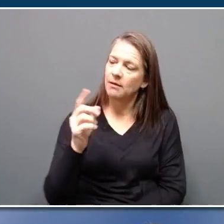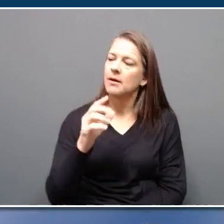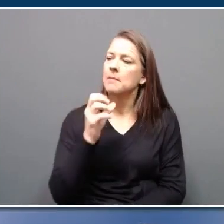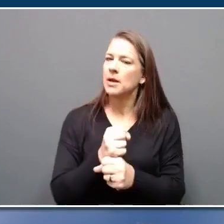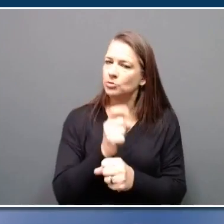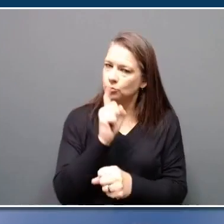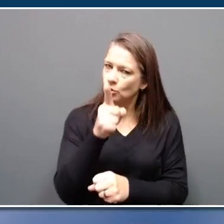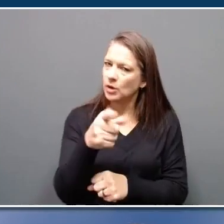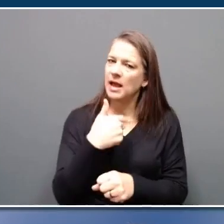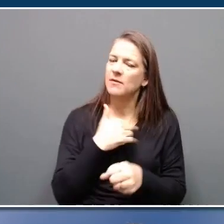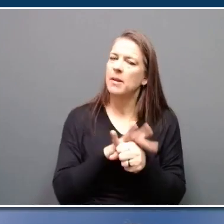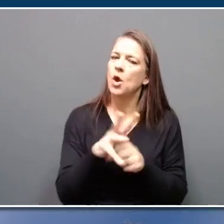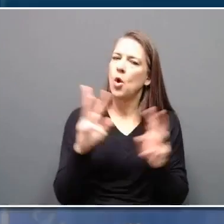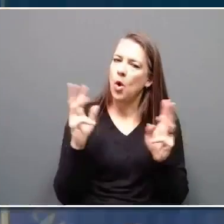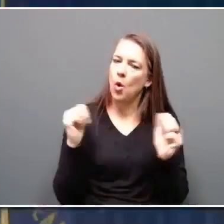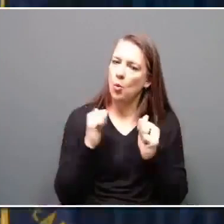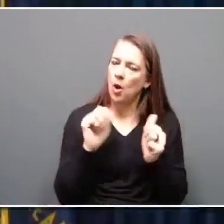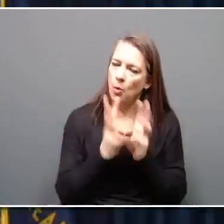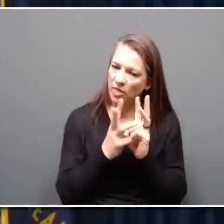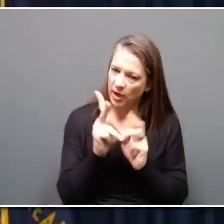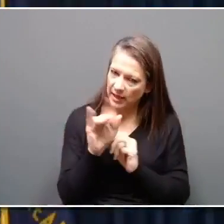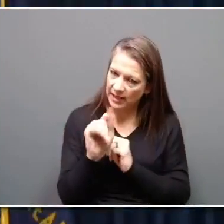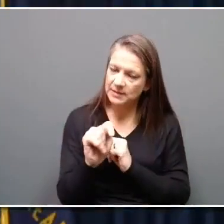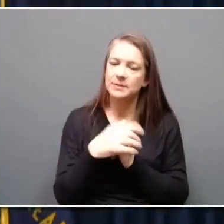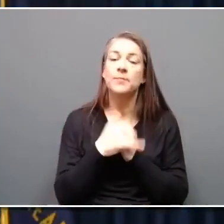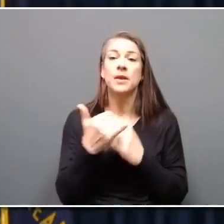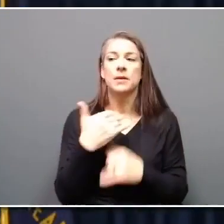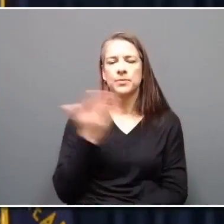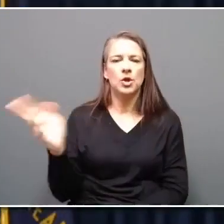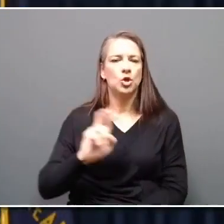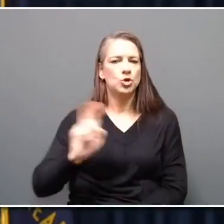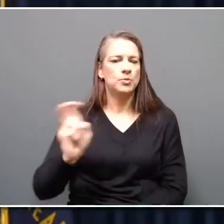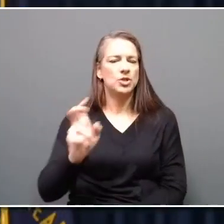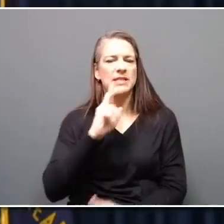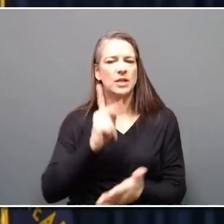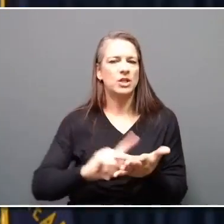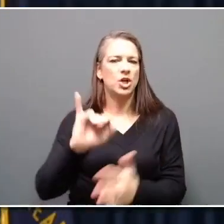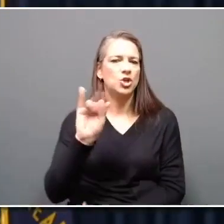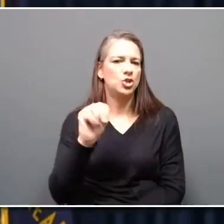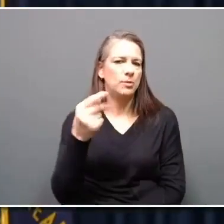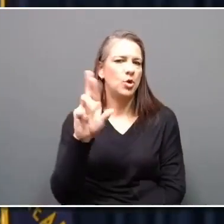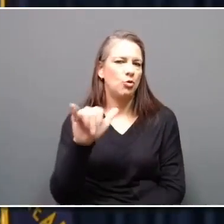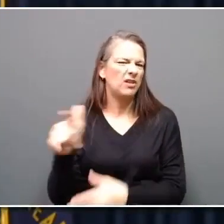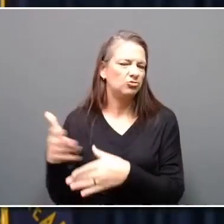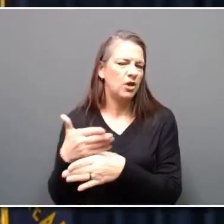a weather kit in your car. Now I'll turn it over to Transportation Secretary Jim Gray to share more.